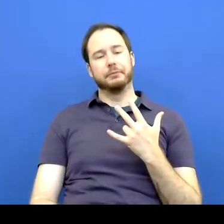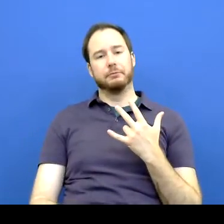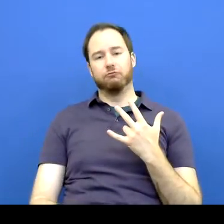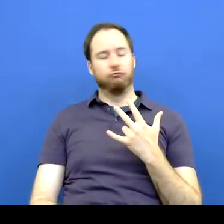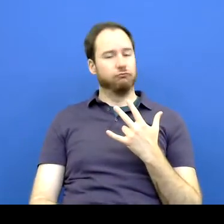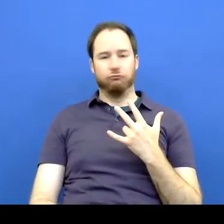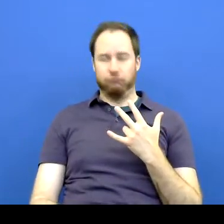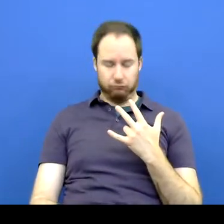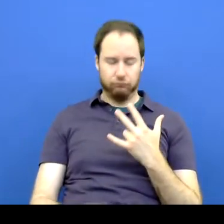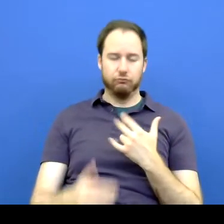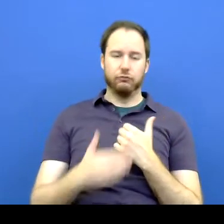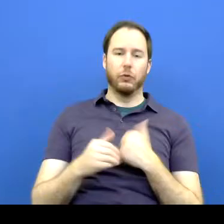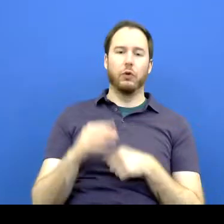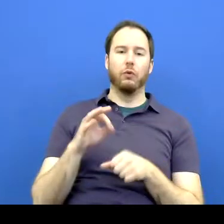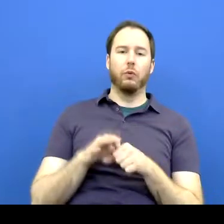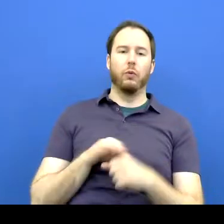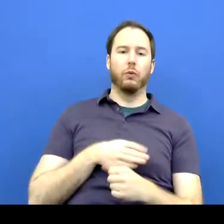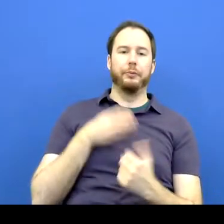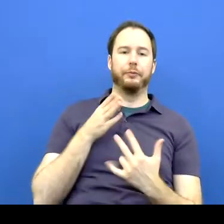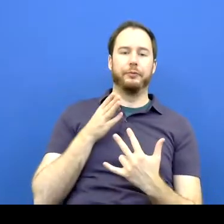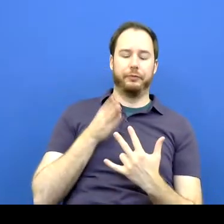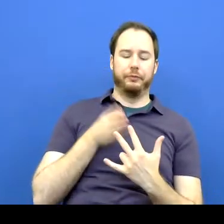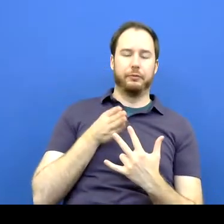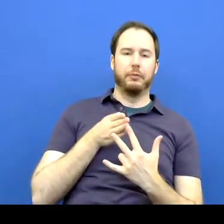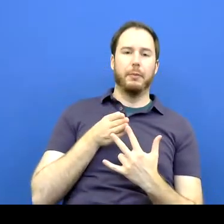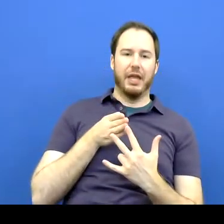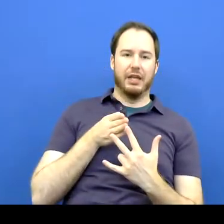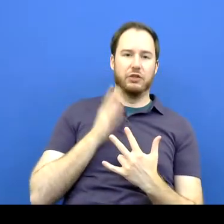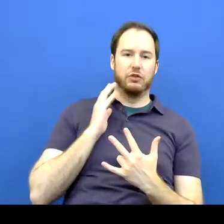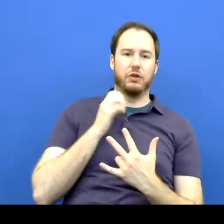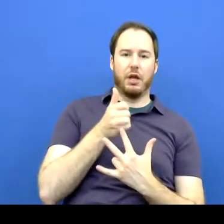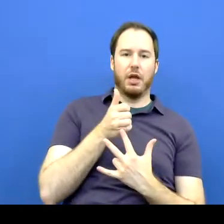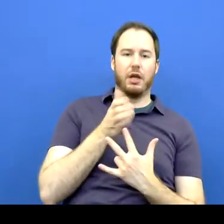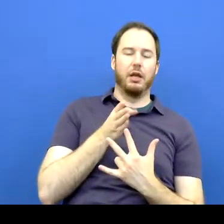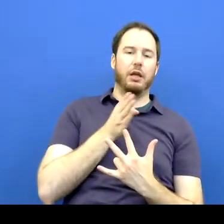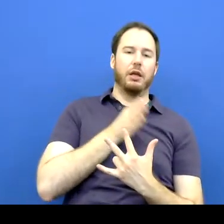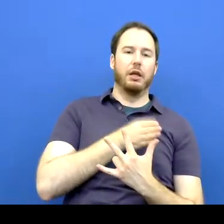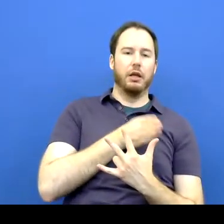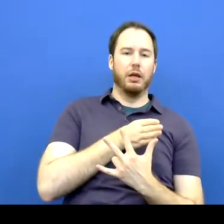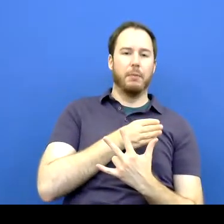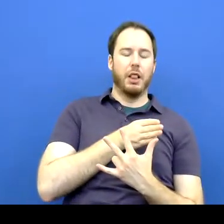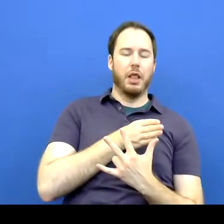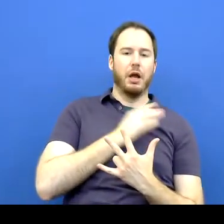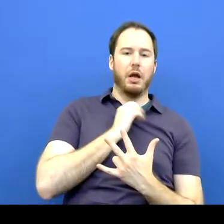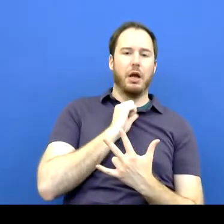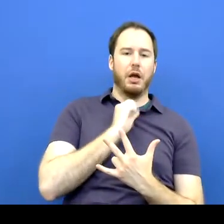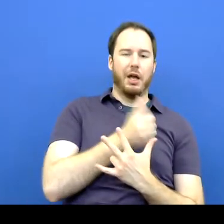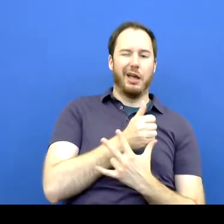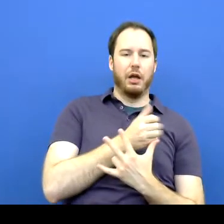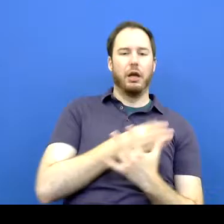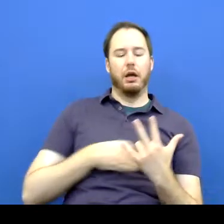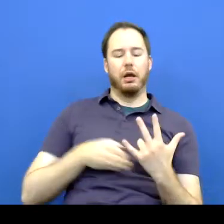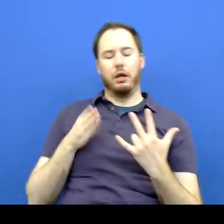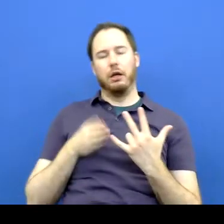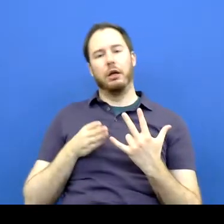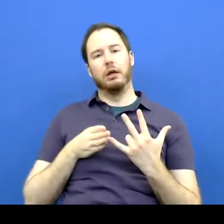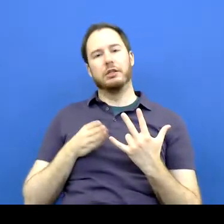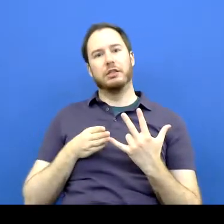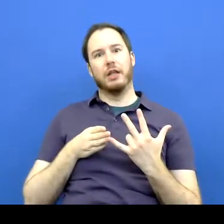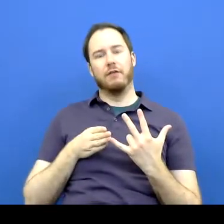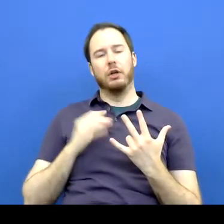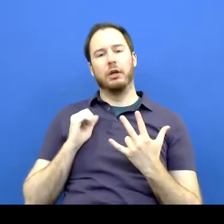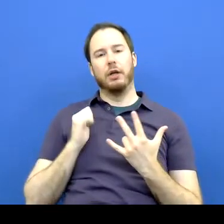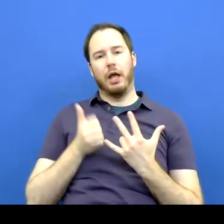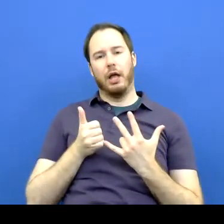Hearing and seeing none, please call the roll. Councilmember Page, Aye. Councilmember Blanca, Aye. Councilmember